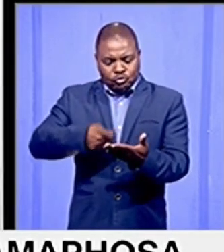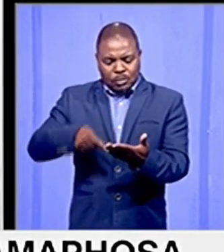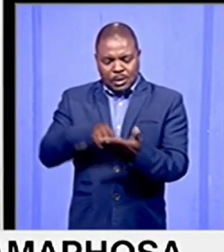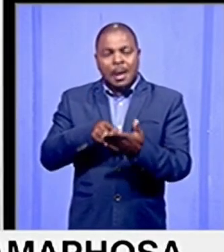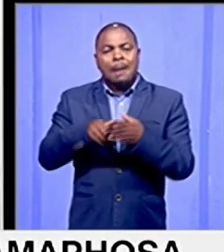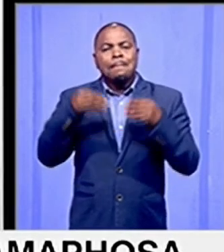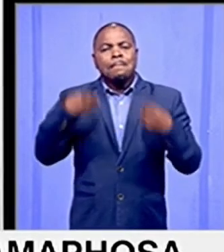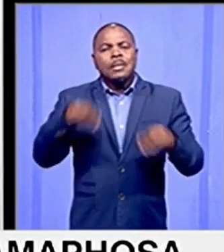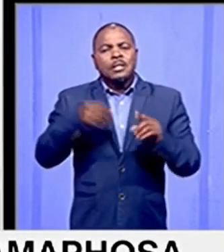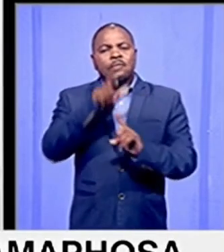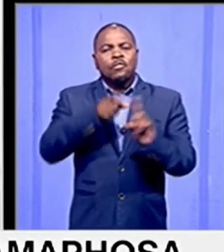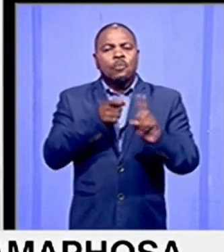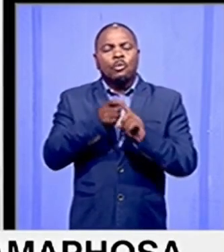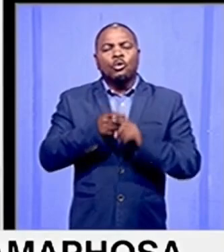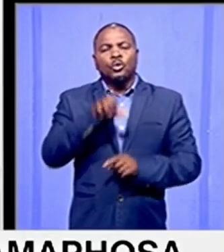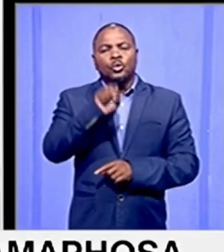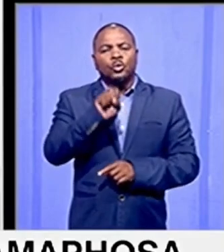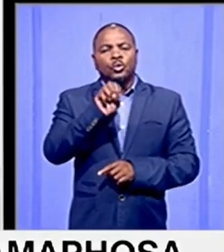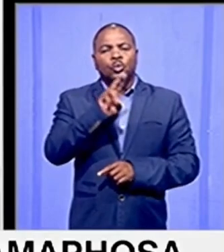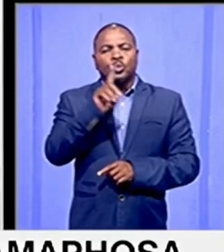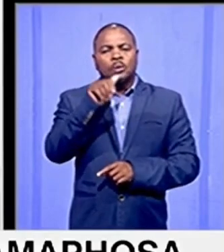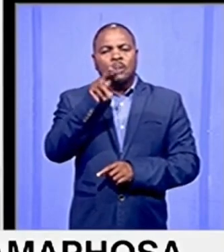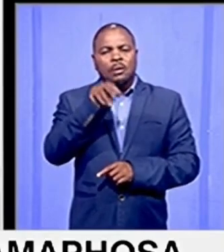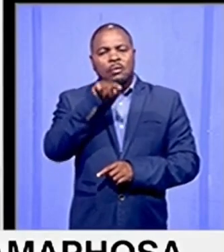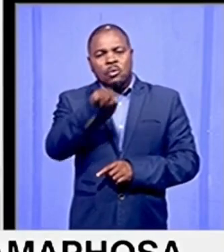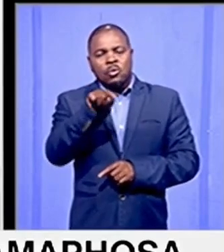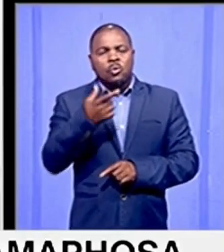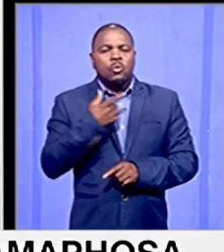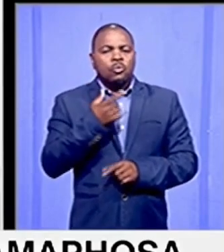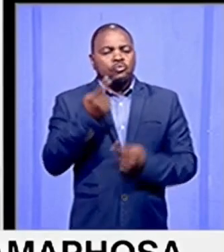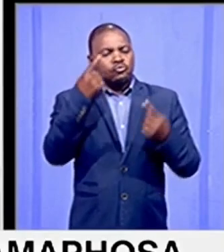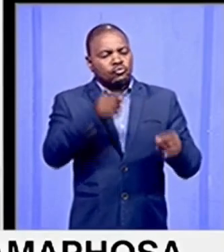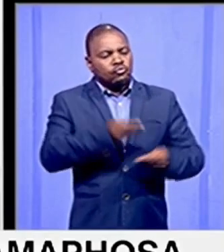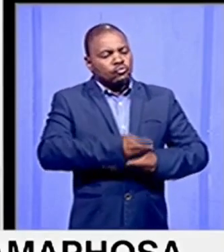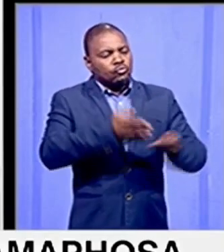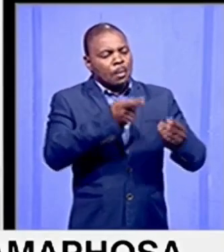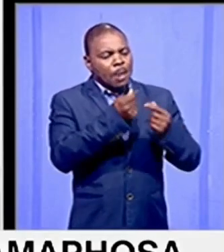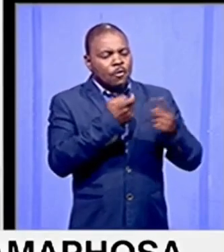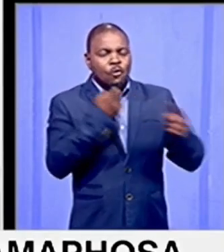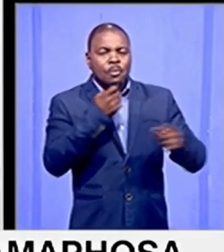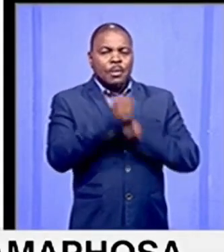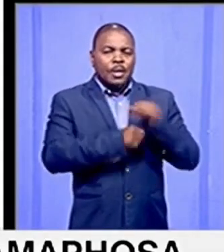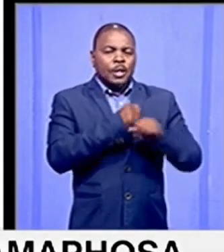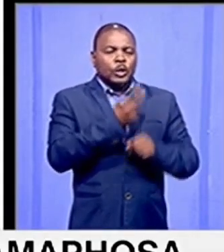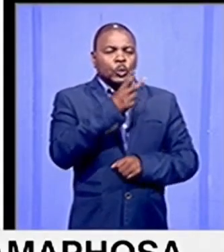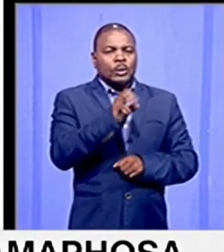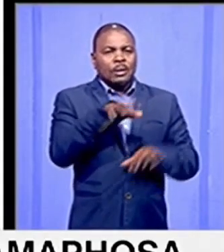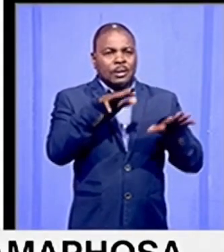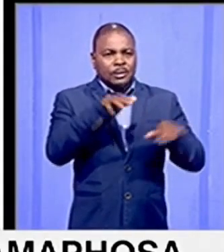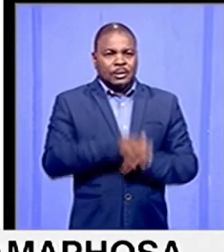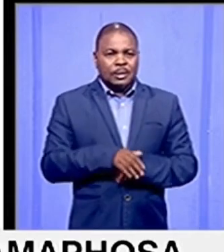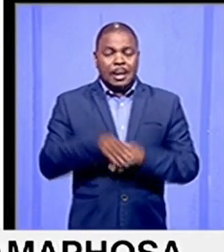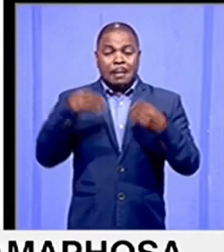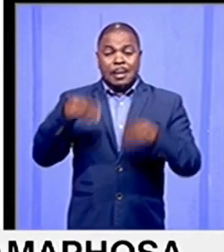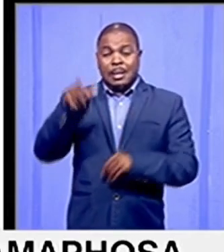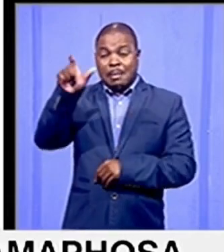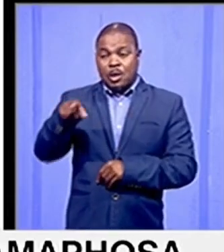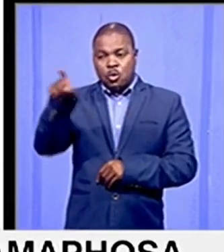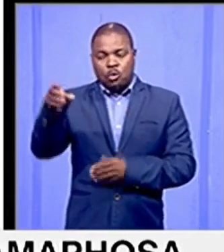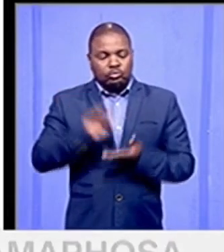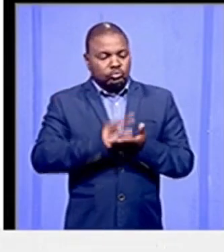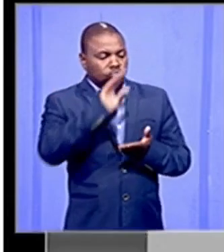Sudan Hazim Mustafa tsa ho phatlalatsa tjhelete ya naha e nngwe ka 2019. Ho boetse ho tlalewa hore moebi enwa o lefile